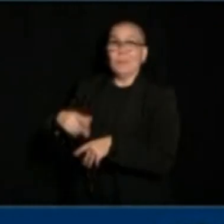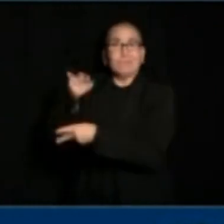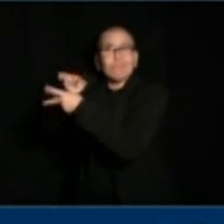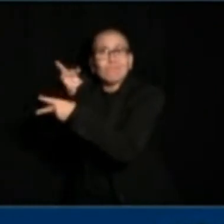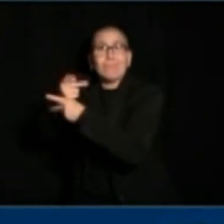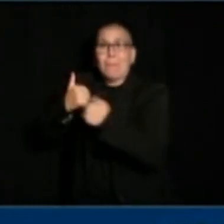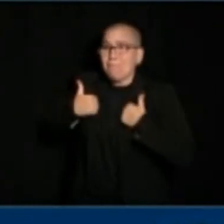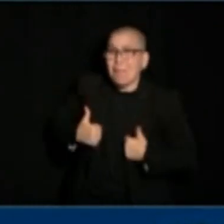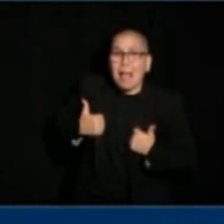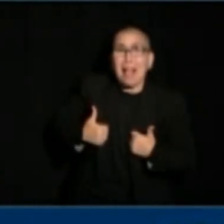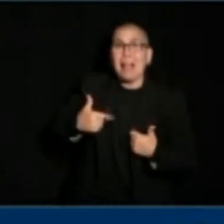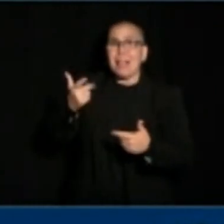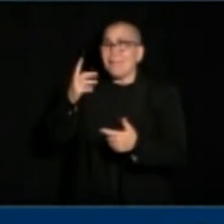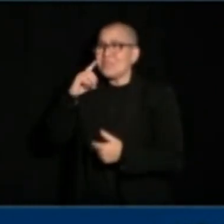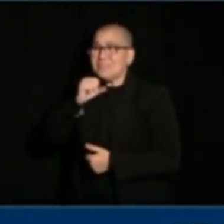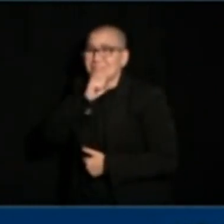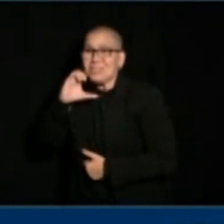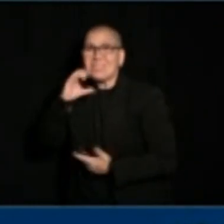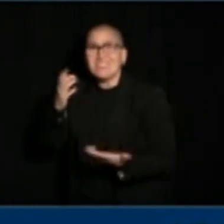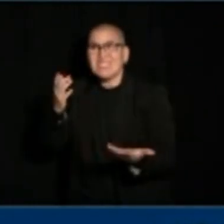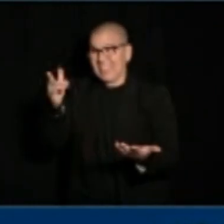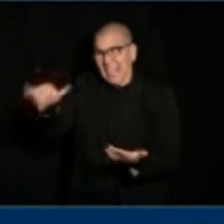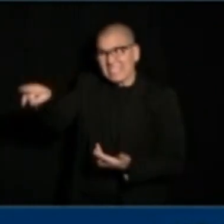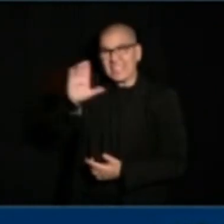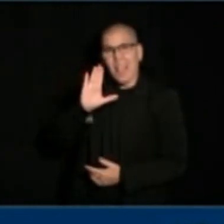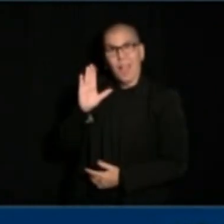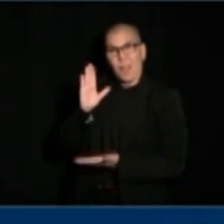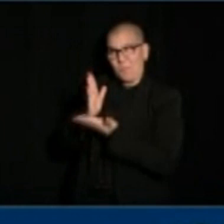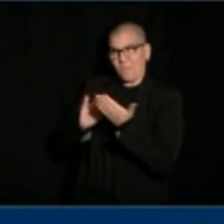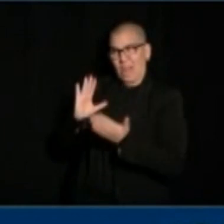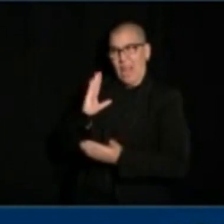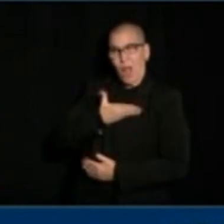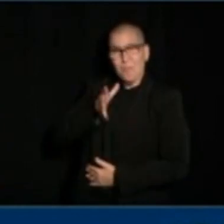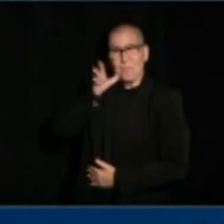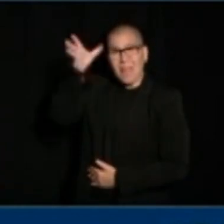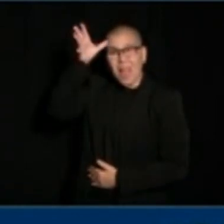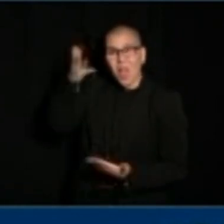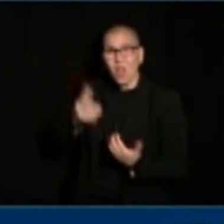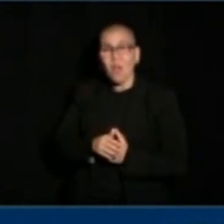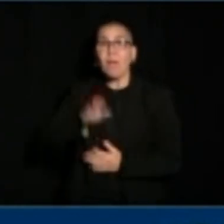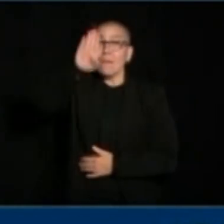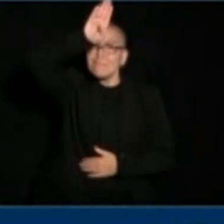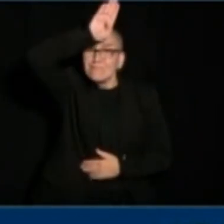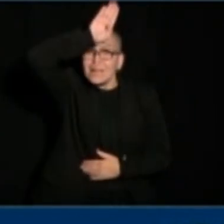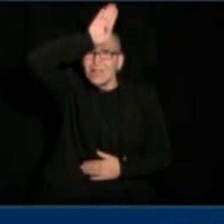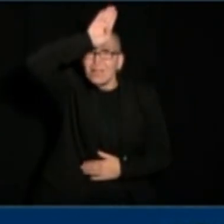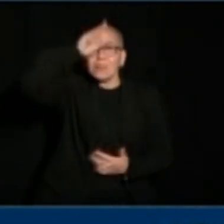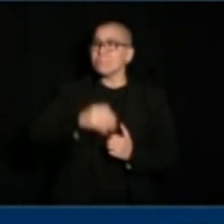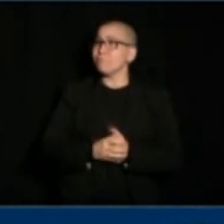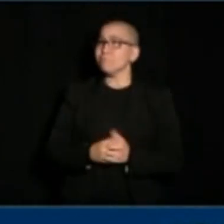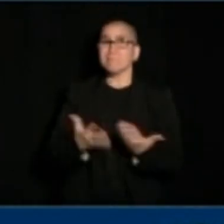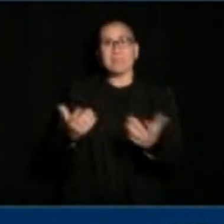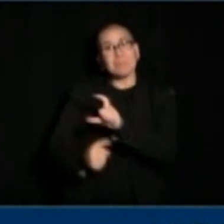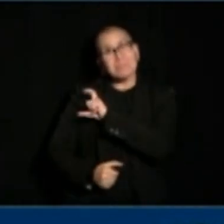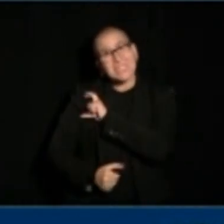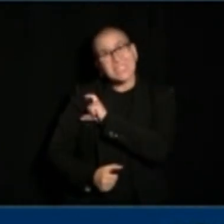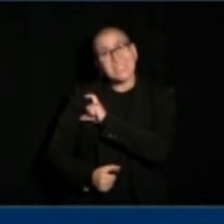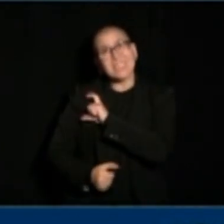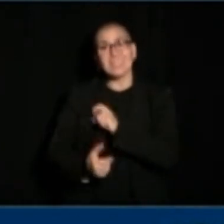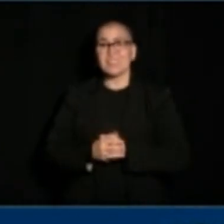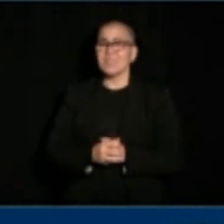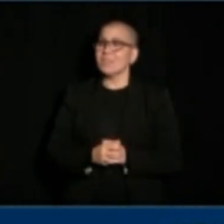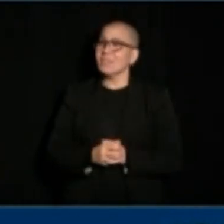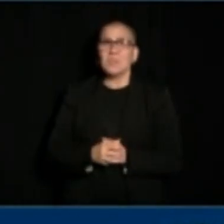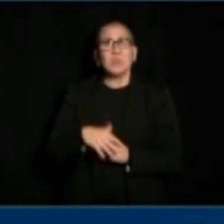parents. And we're seeing now fire departments, police departments are being hit incredibly hard. In